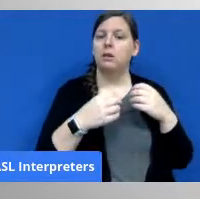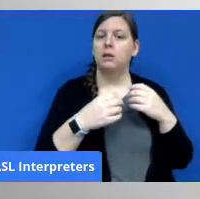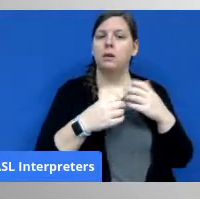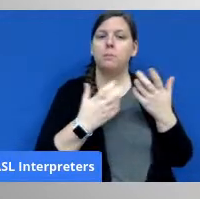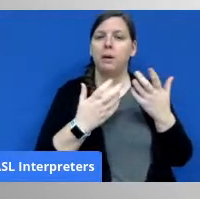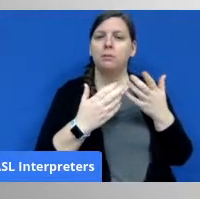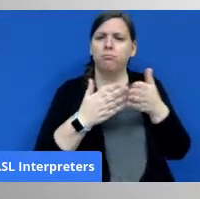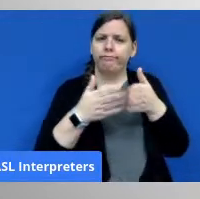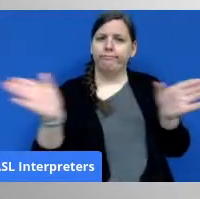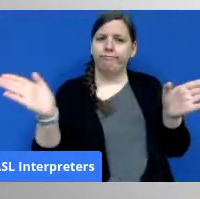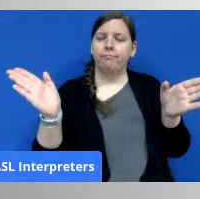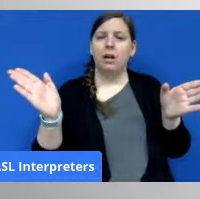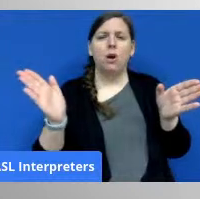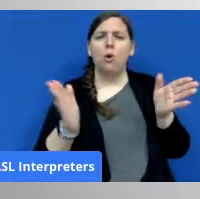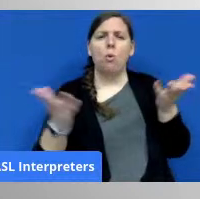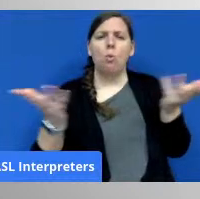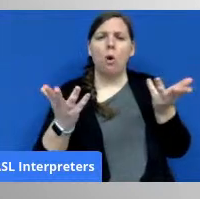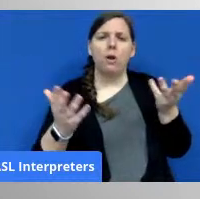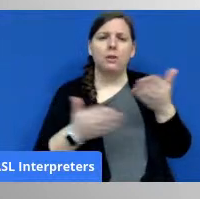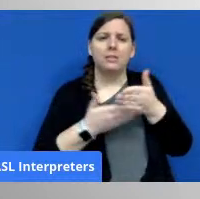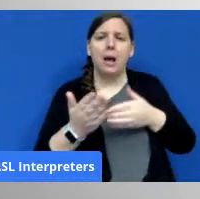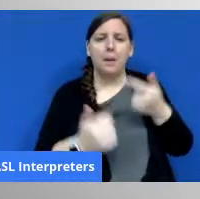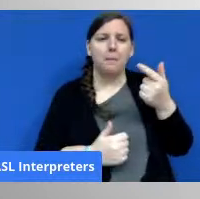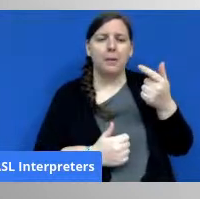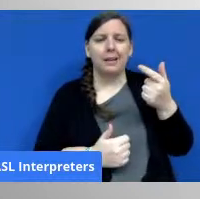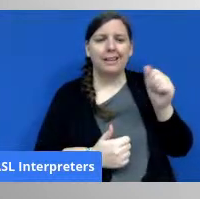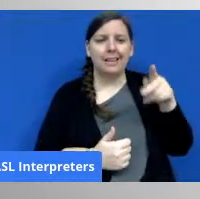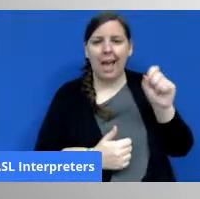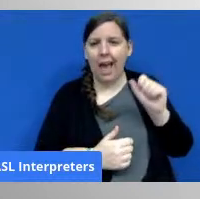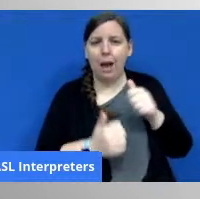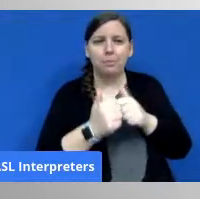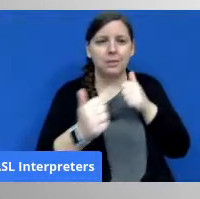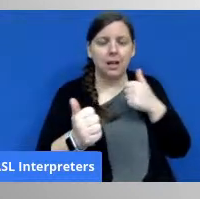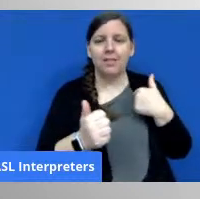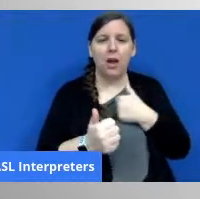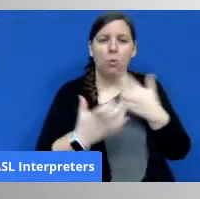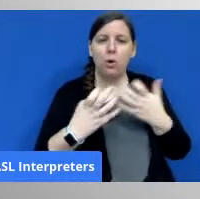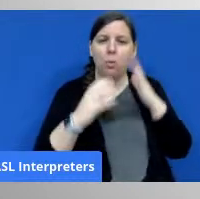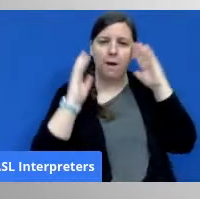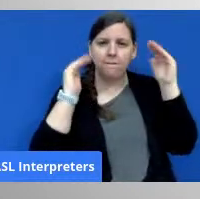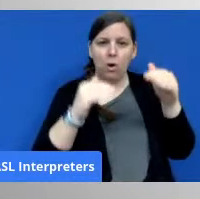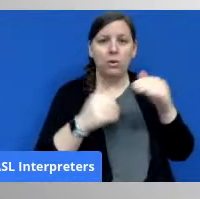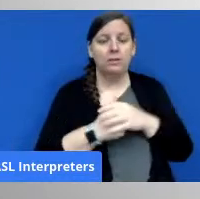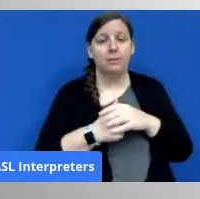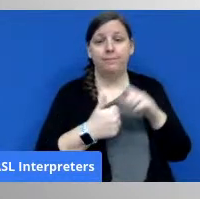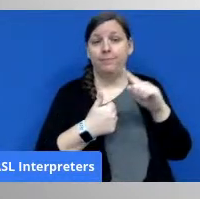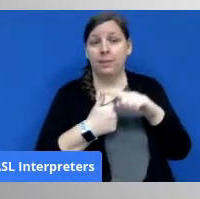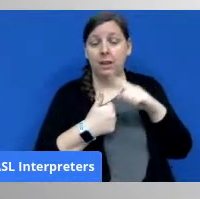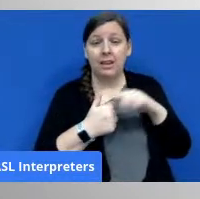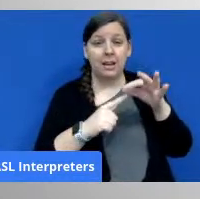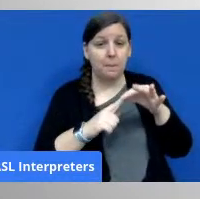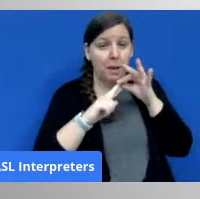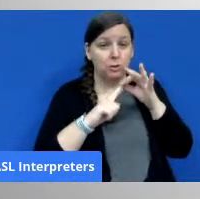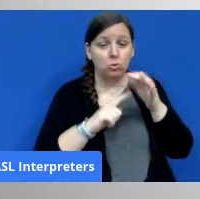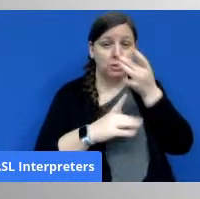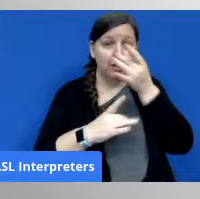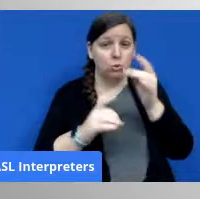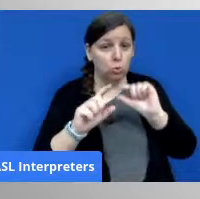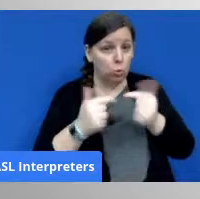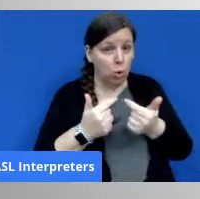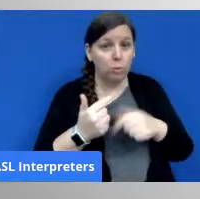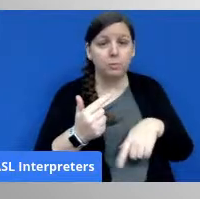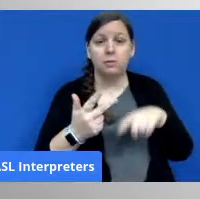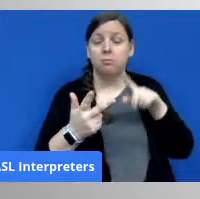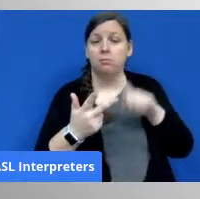we want to potentially address? And are we looking at special interest groups or demographics groups when we're